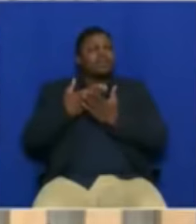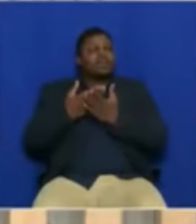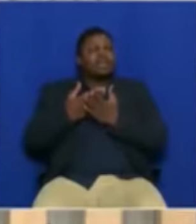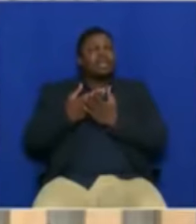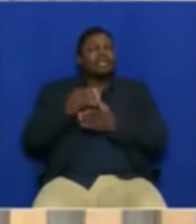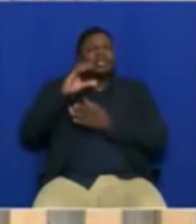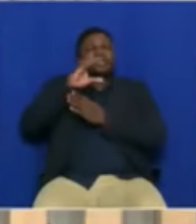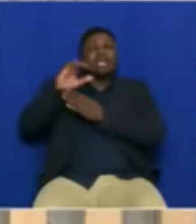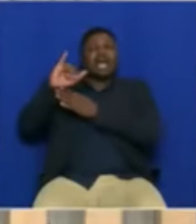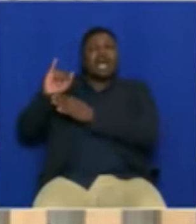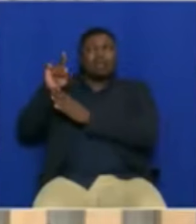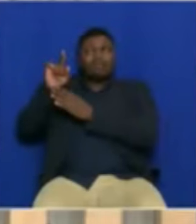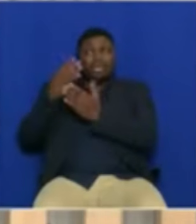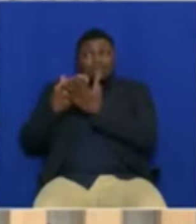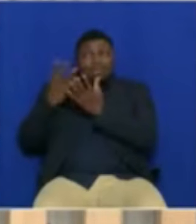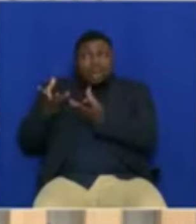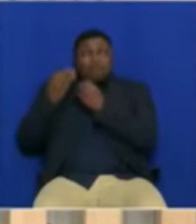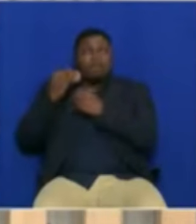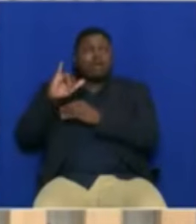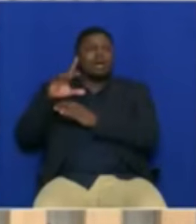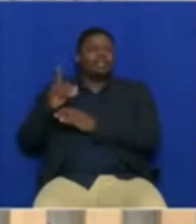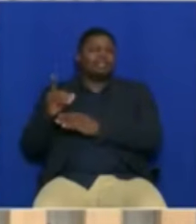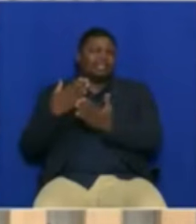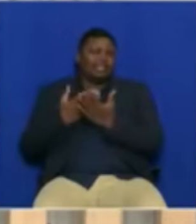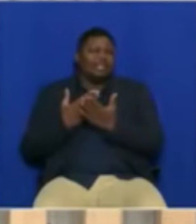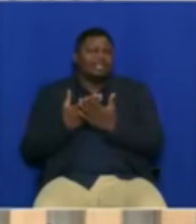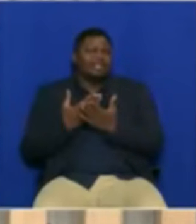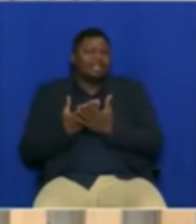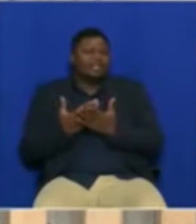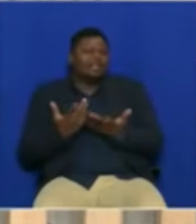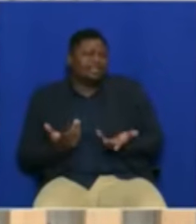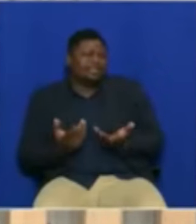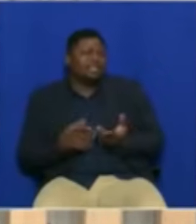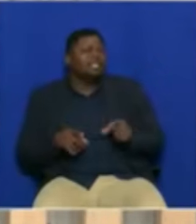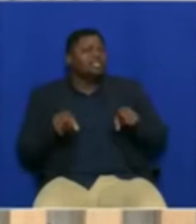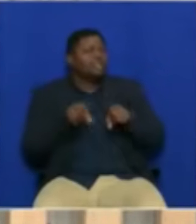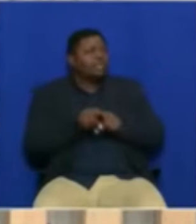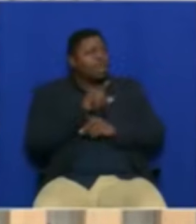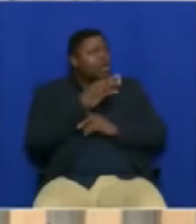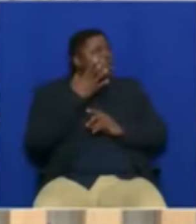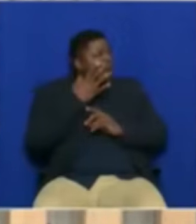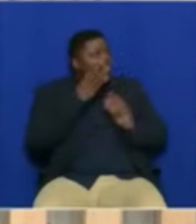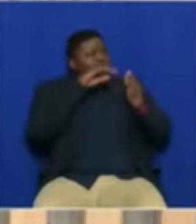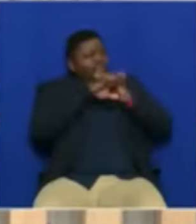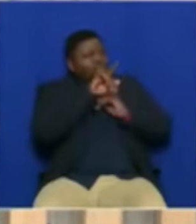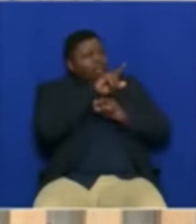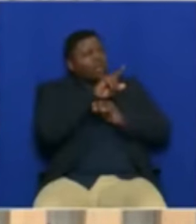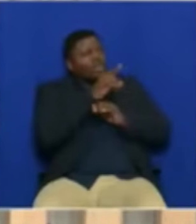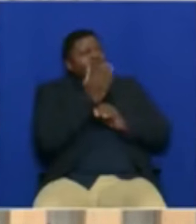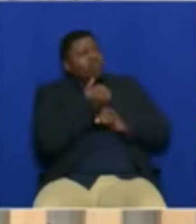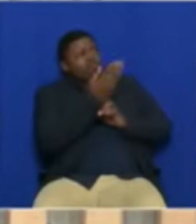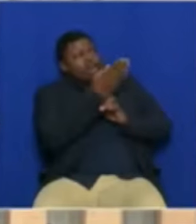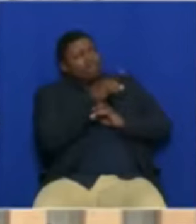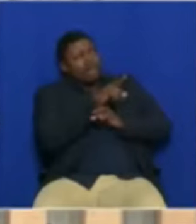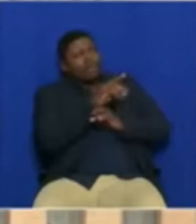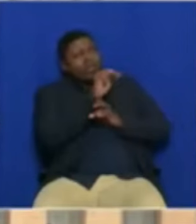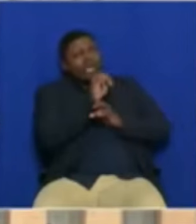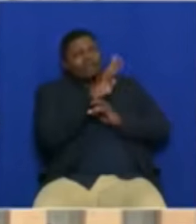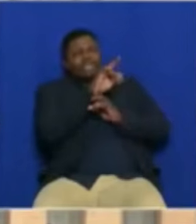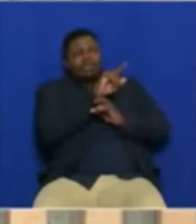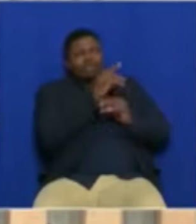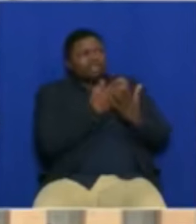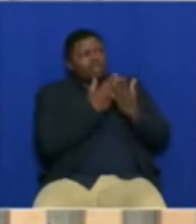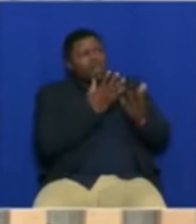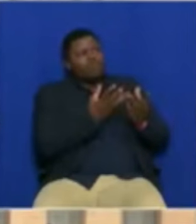you reflected there when you made a request to BMW. You could have gotten it in exactly less than an hour from the national commissioner.